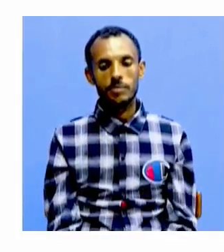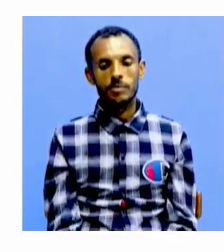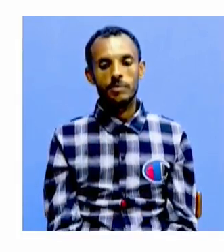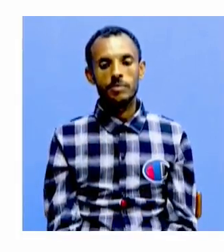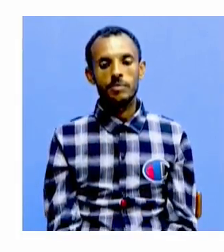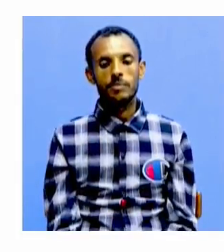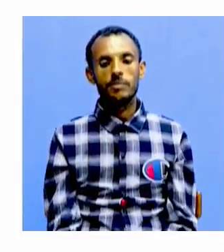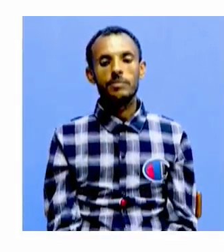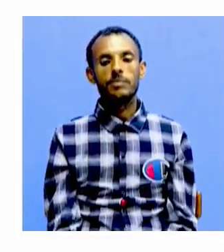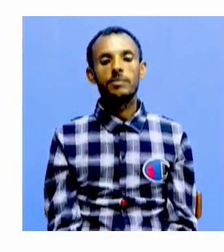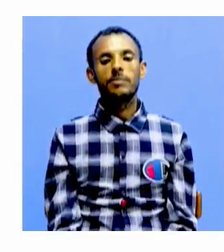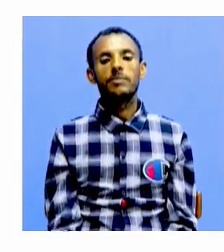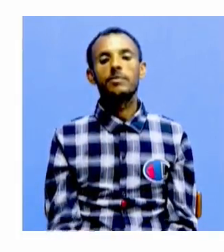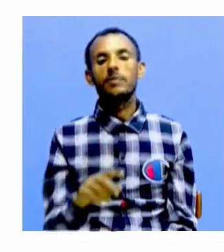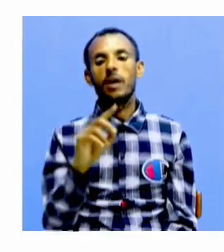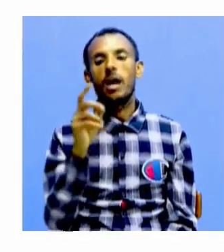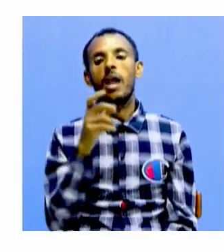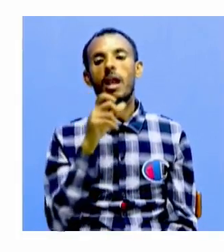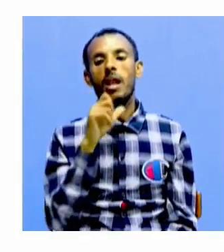unless